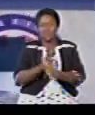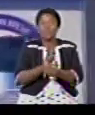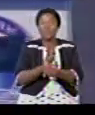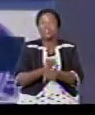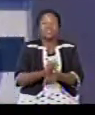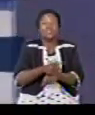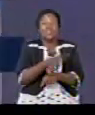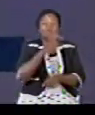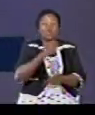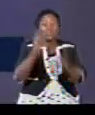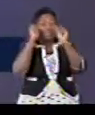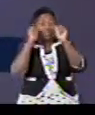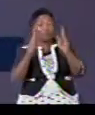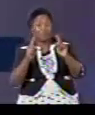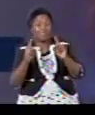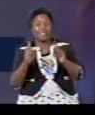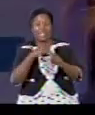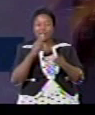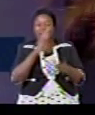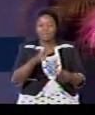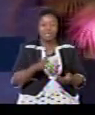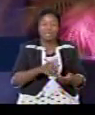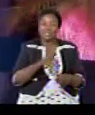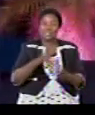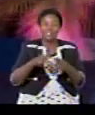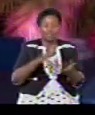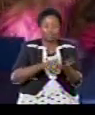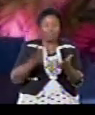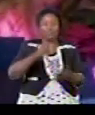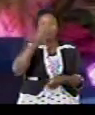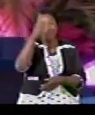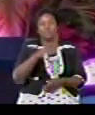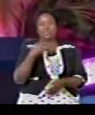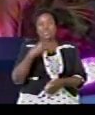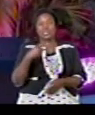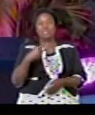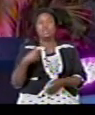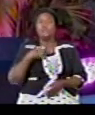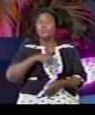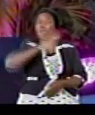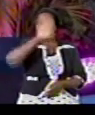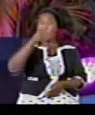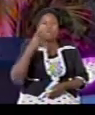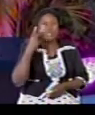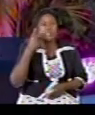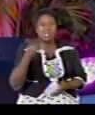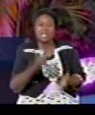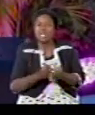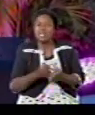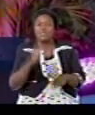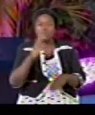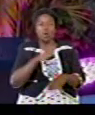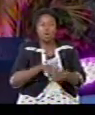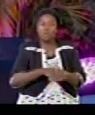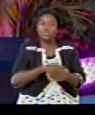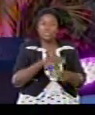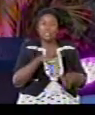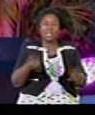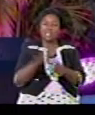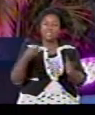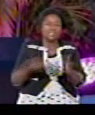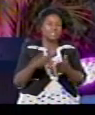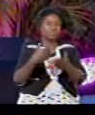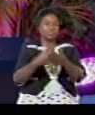they were amazed and they glorified God, saying, we never saw it on this